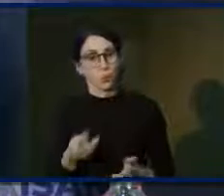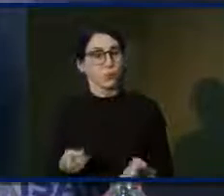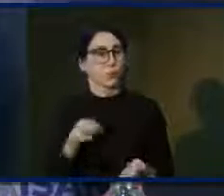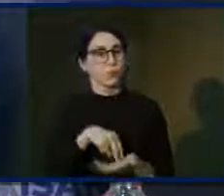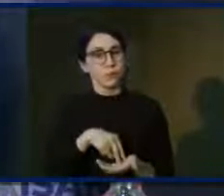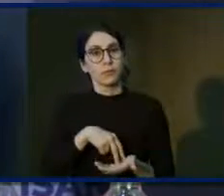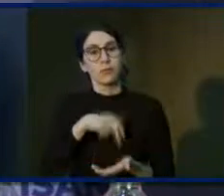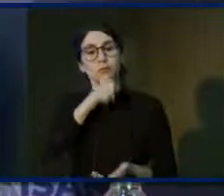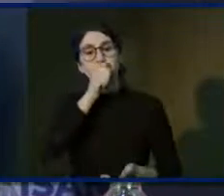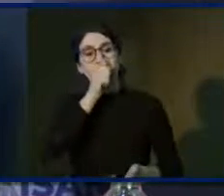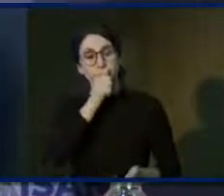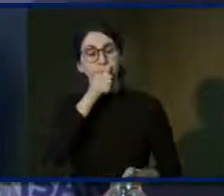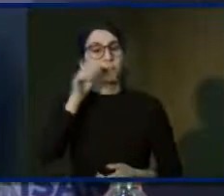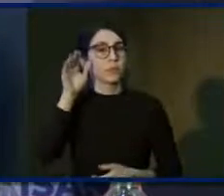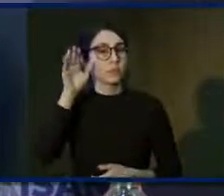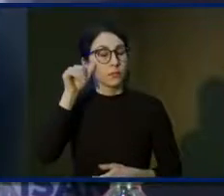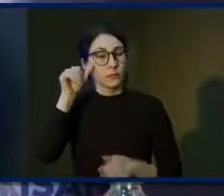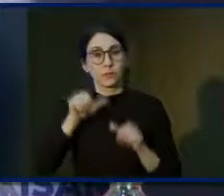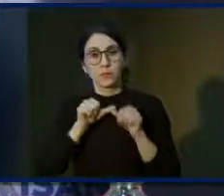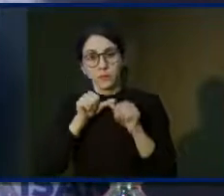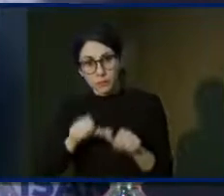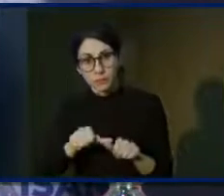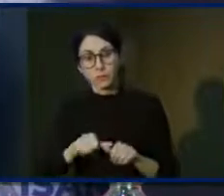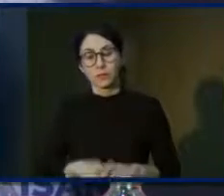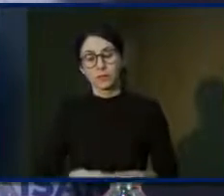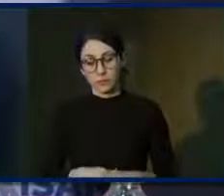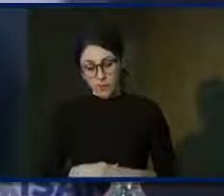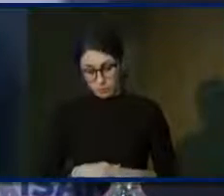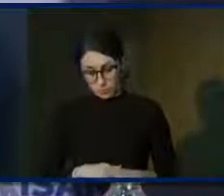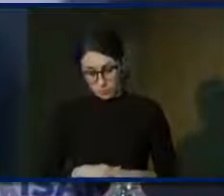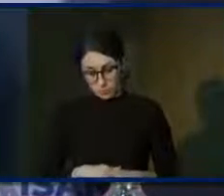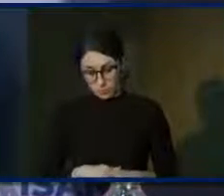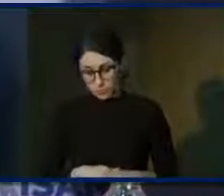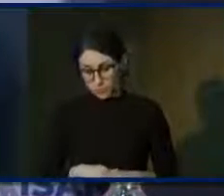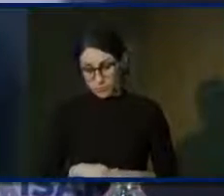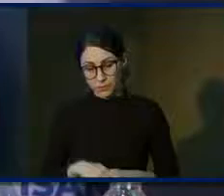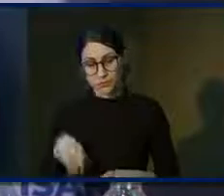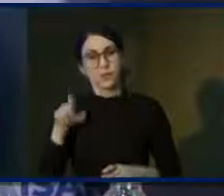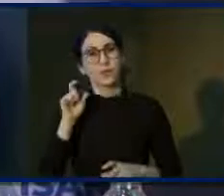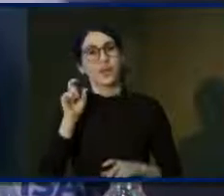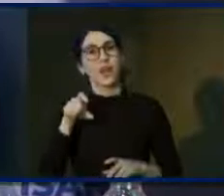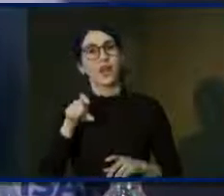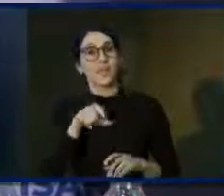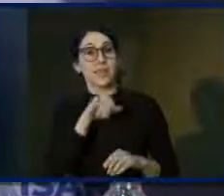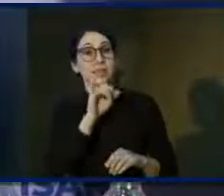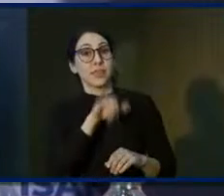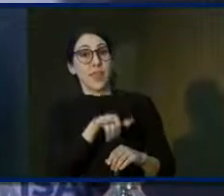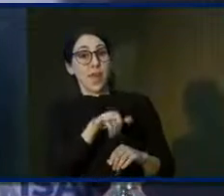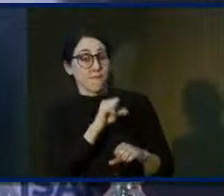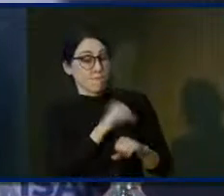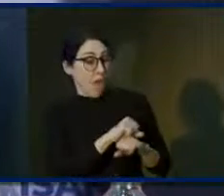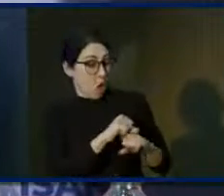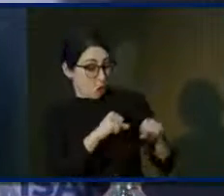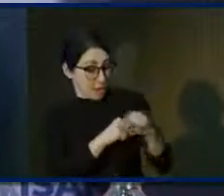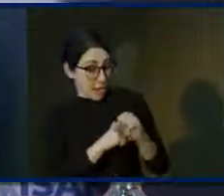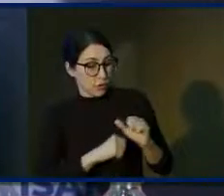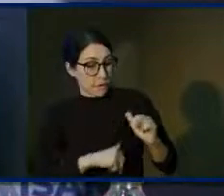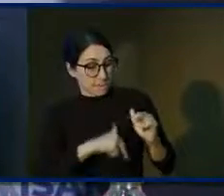dust it off and get that foundation back to where we were